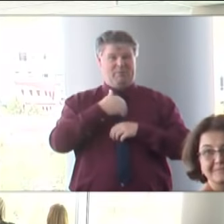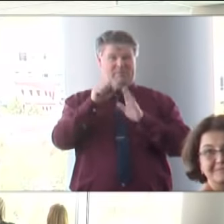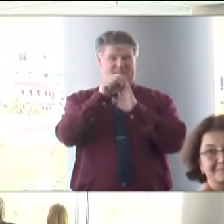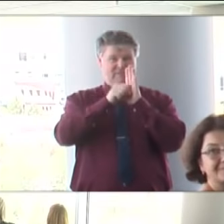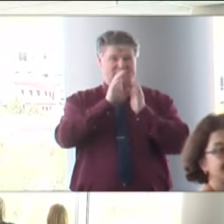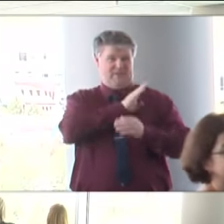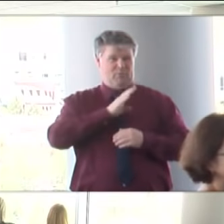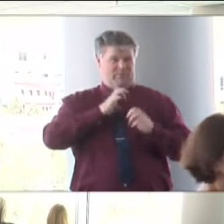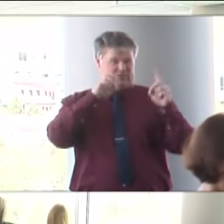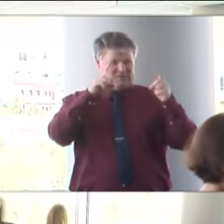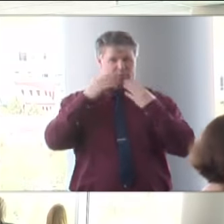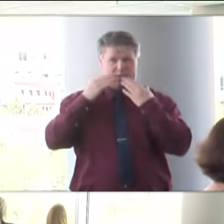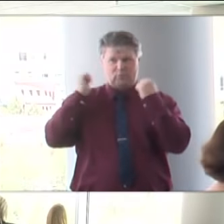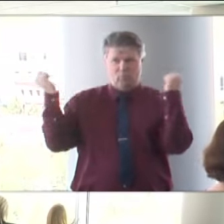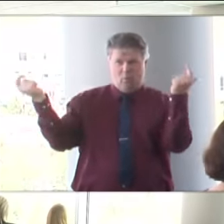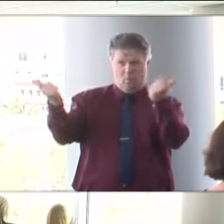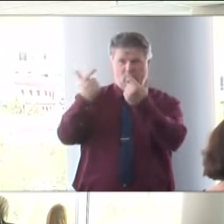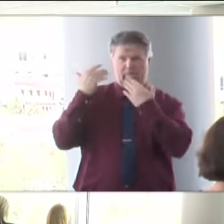Our thanks to all of you.